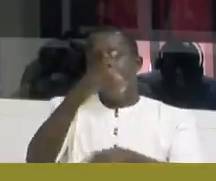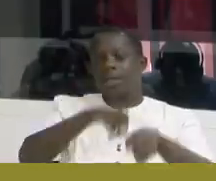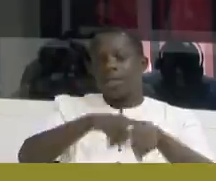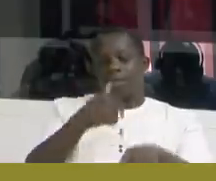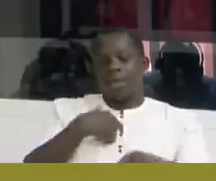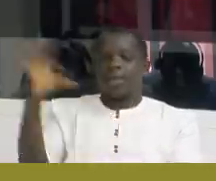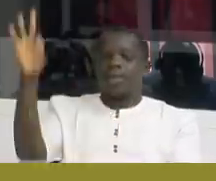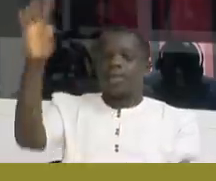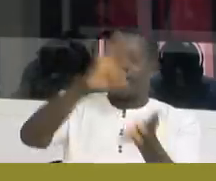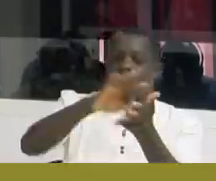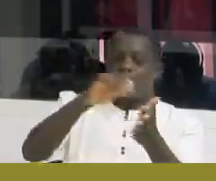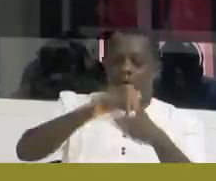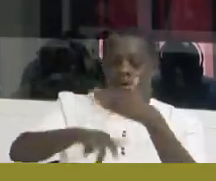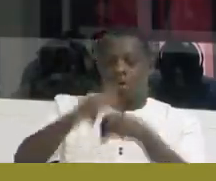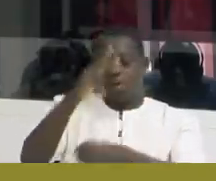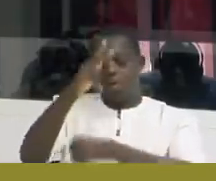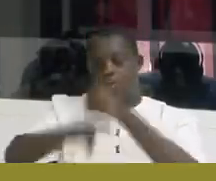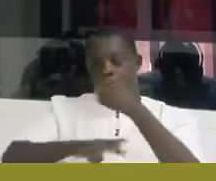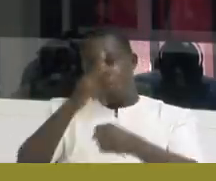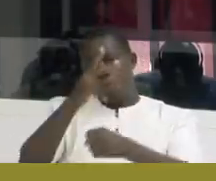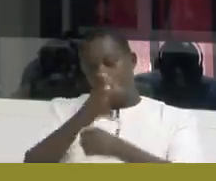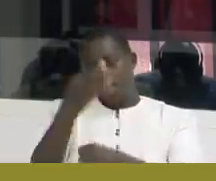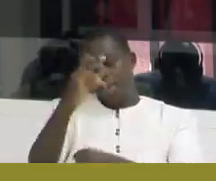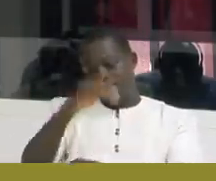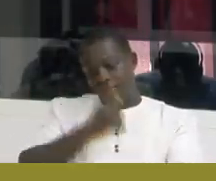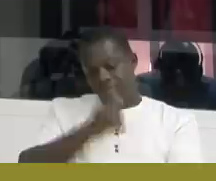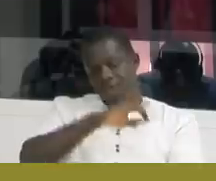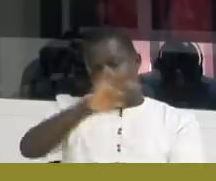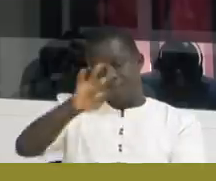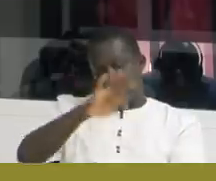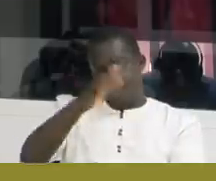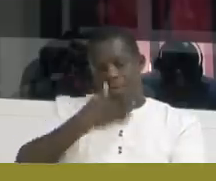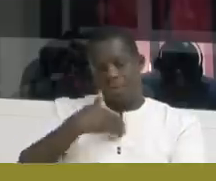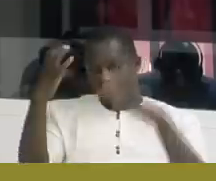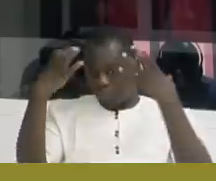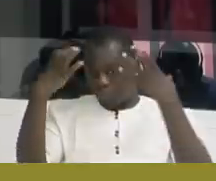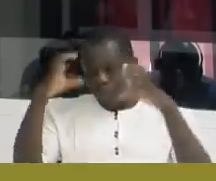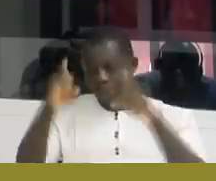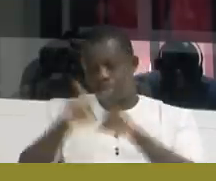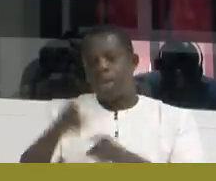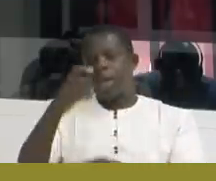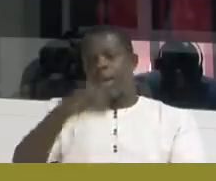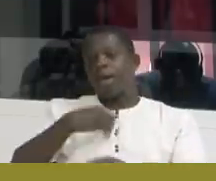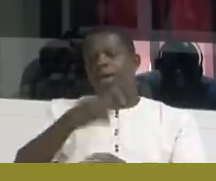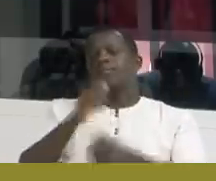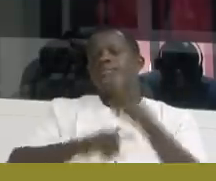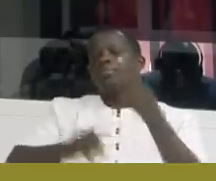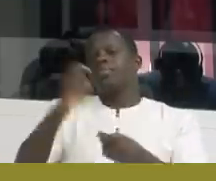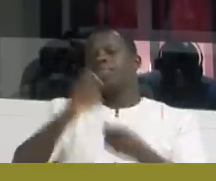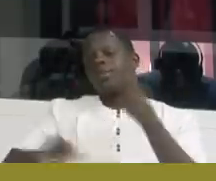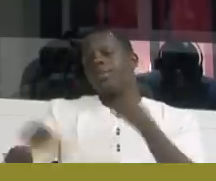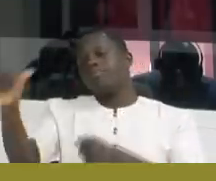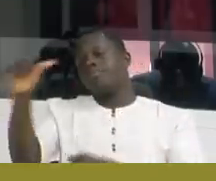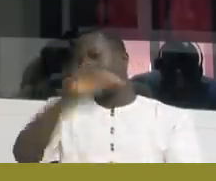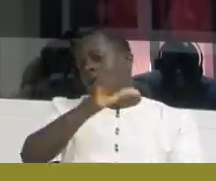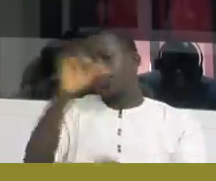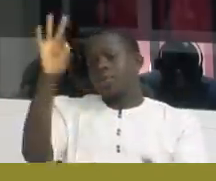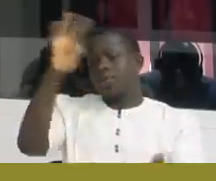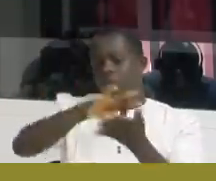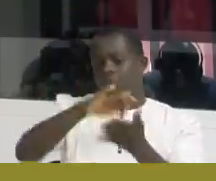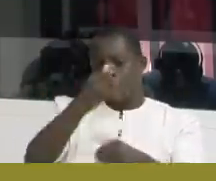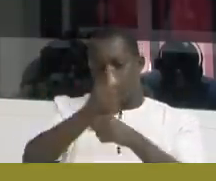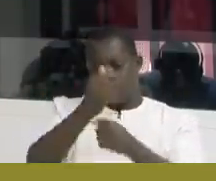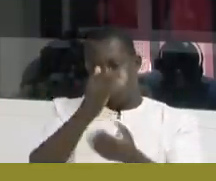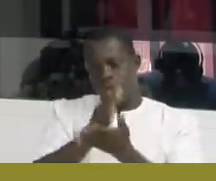my family is threatened or they feel threatened, I would travel back to make sure that they are